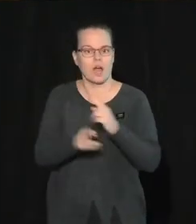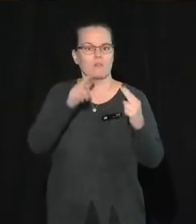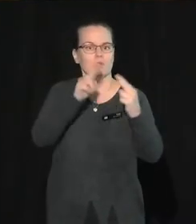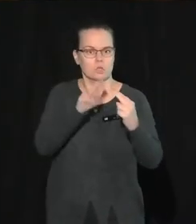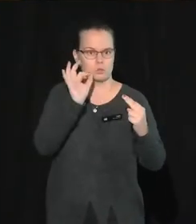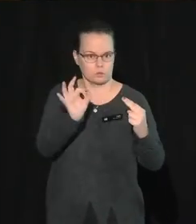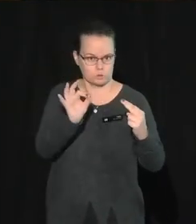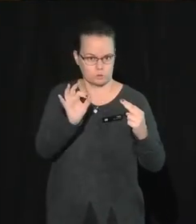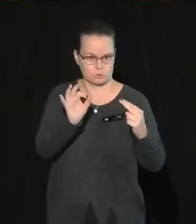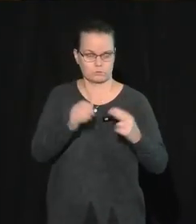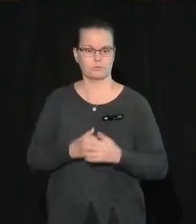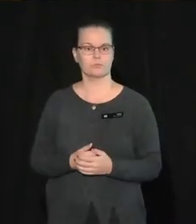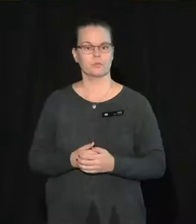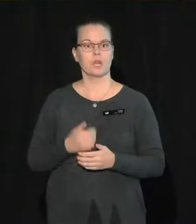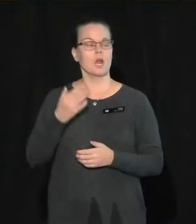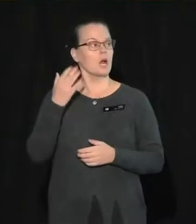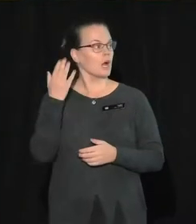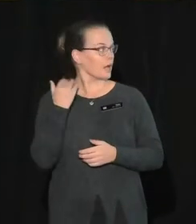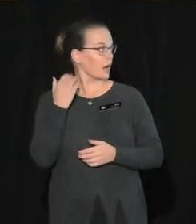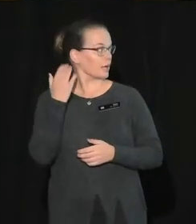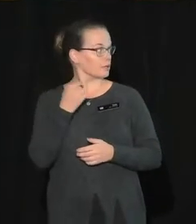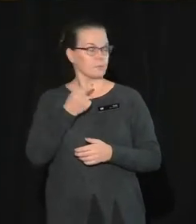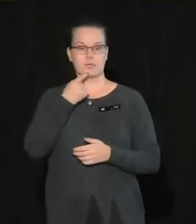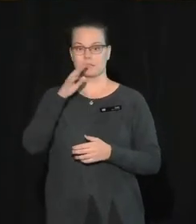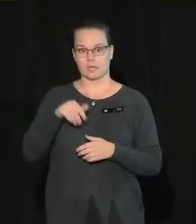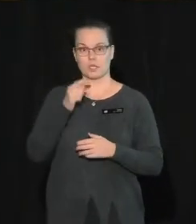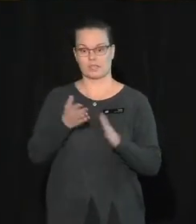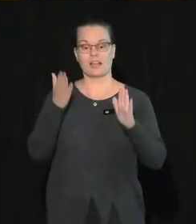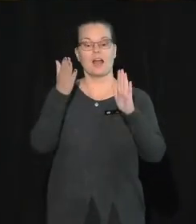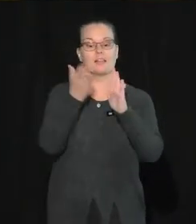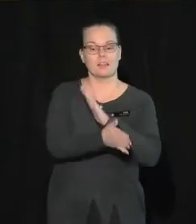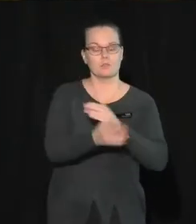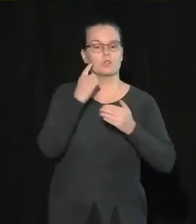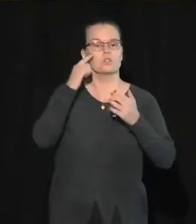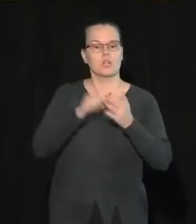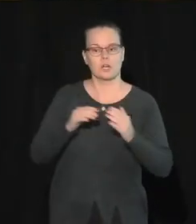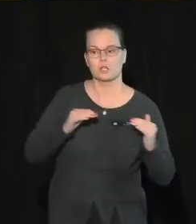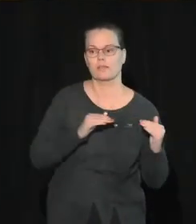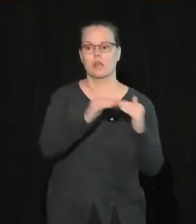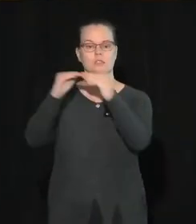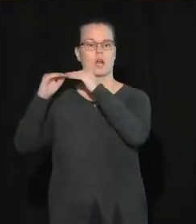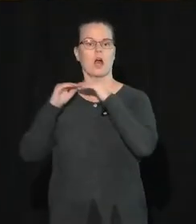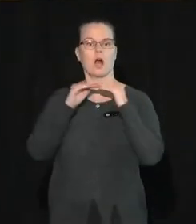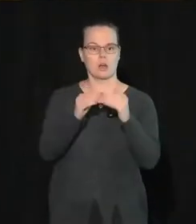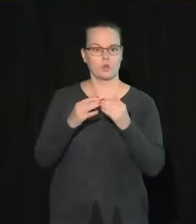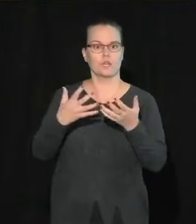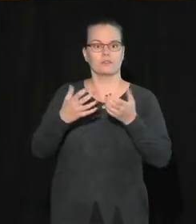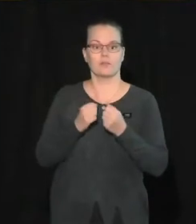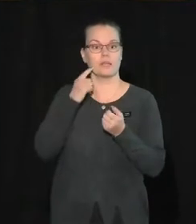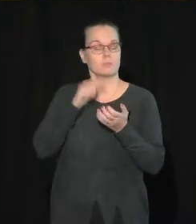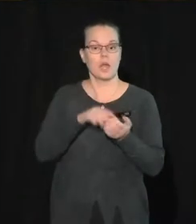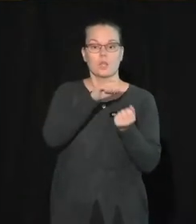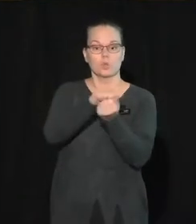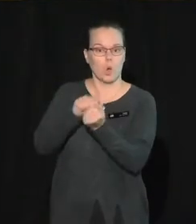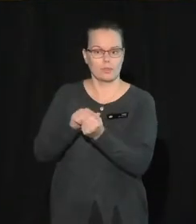Accessibility as a tool, as I mentioned, for ensuring equal access to products and services by persons